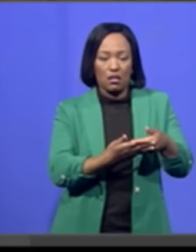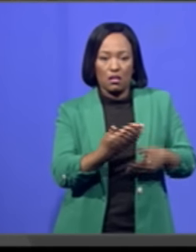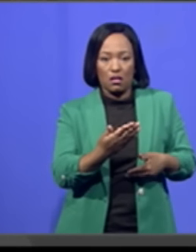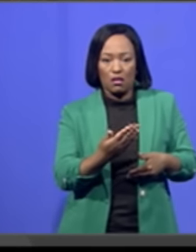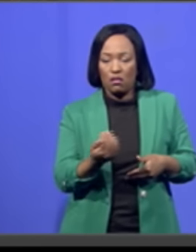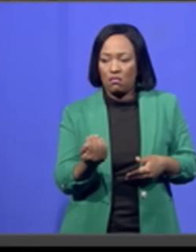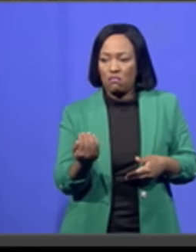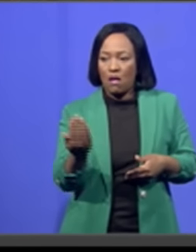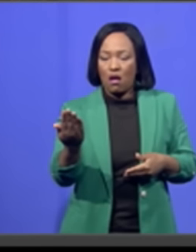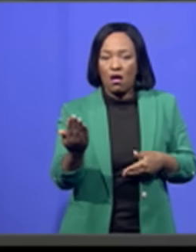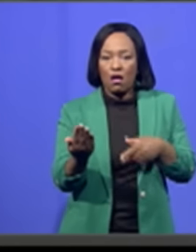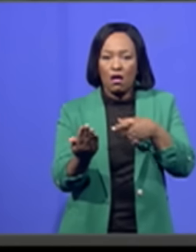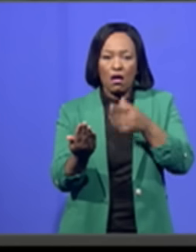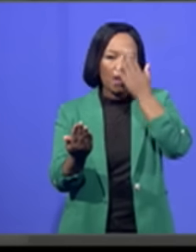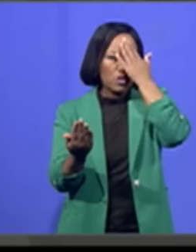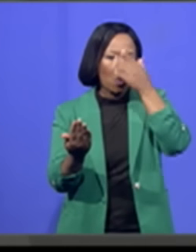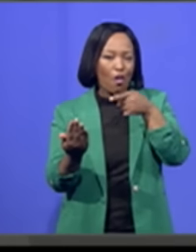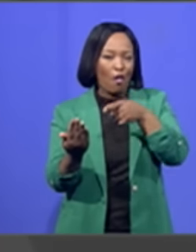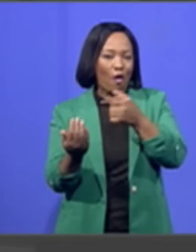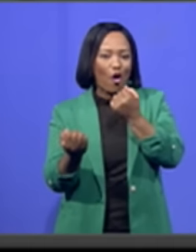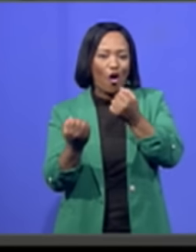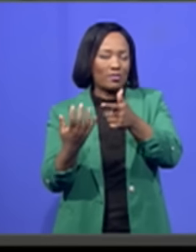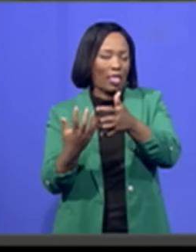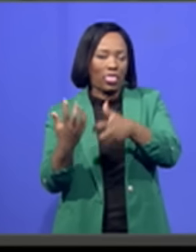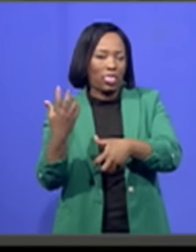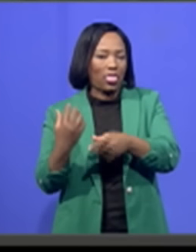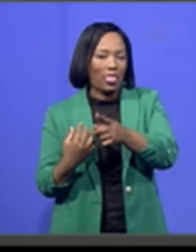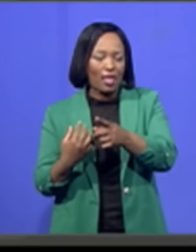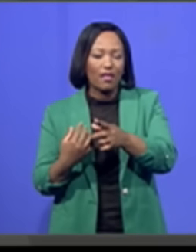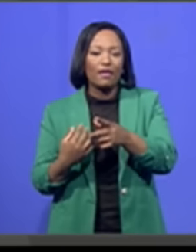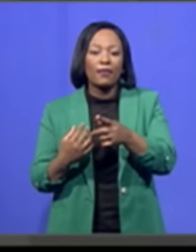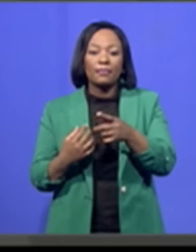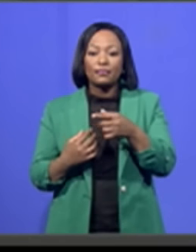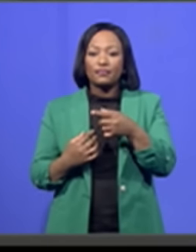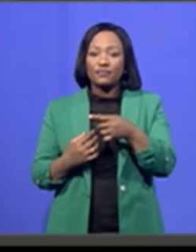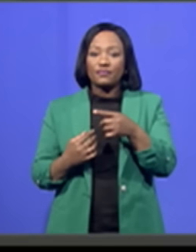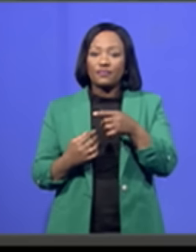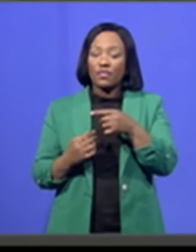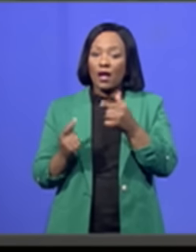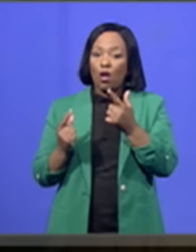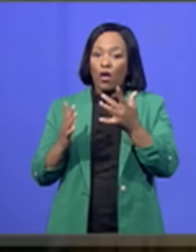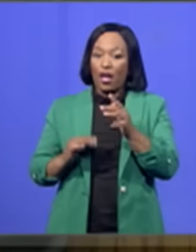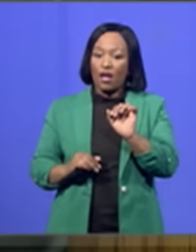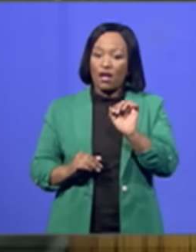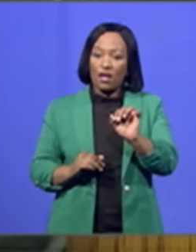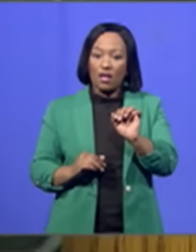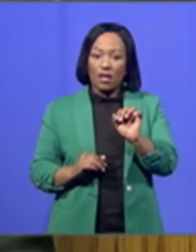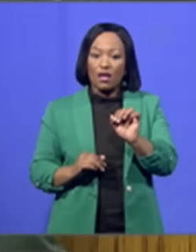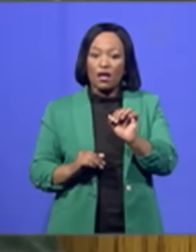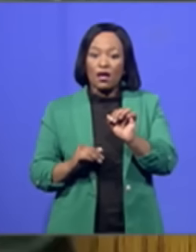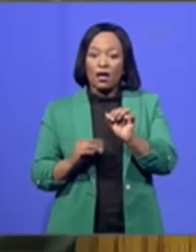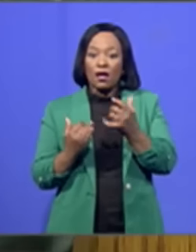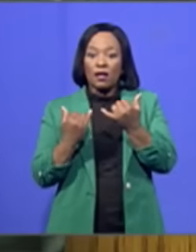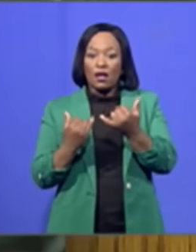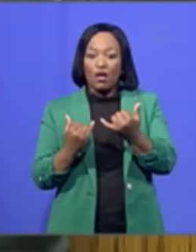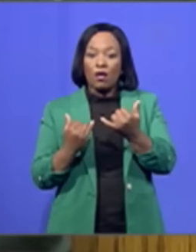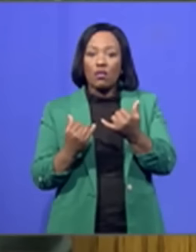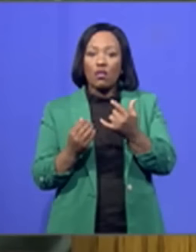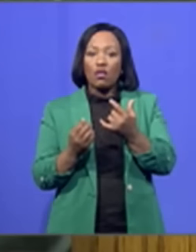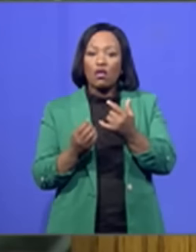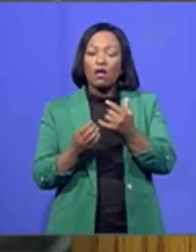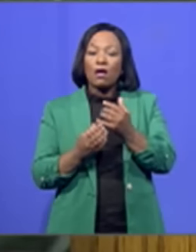he knew that he would not stand in court. Godimo ga molato o moswa baemedi ba semolao ba Mogotlwe ba dirile kgopelo ya go šutiša kgopelo ya